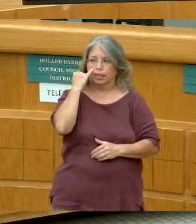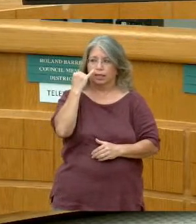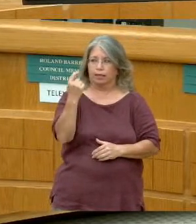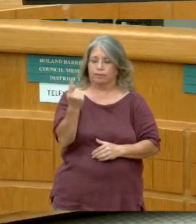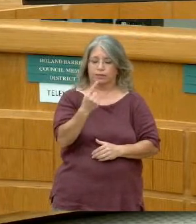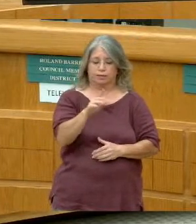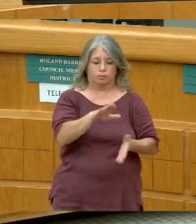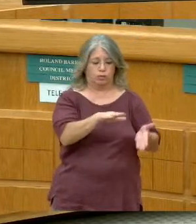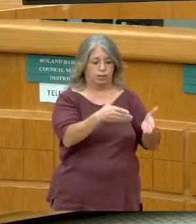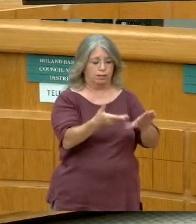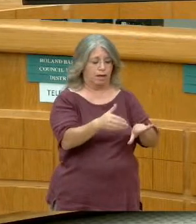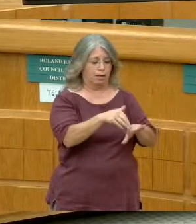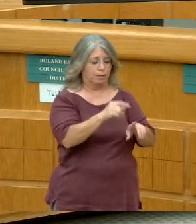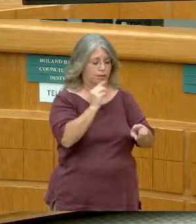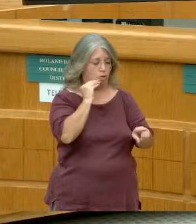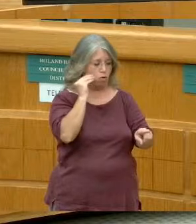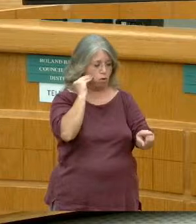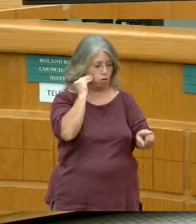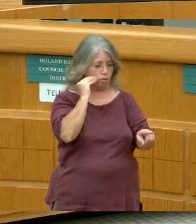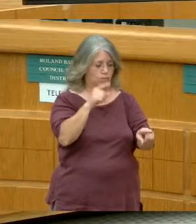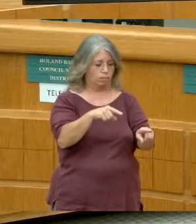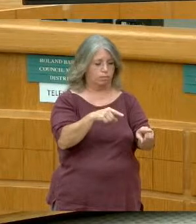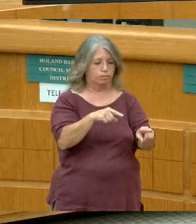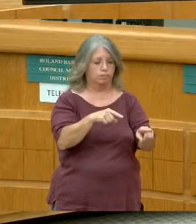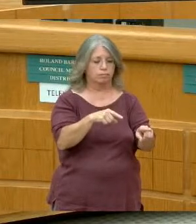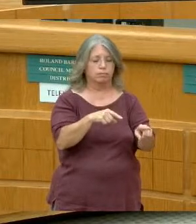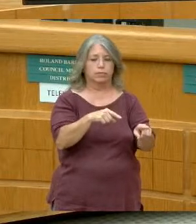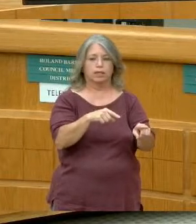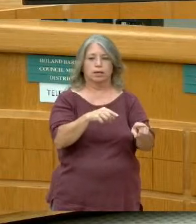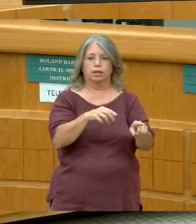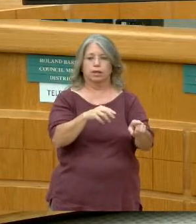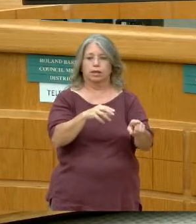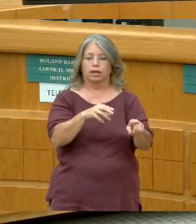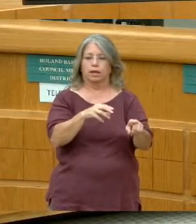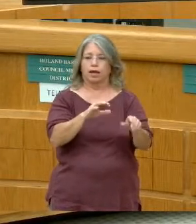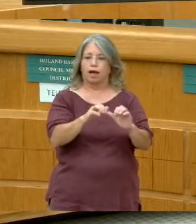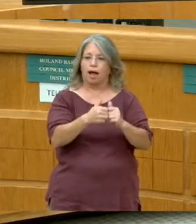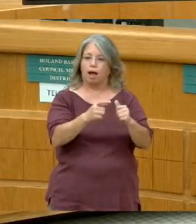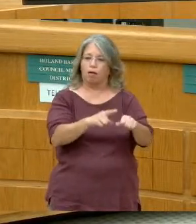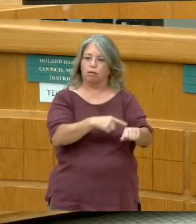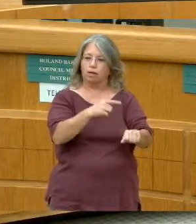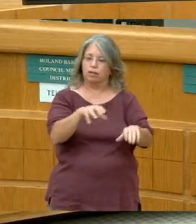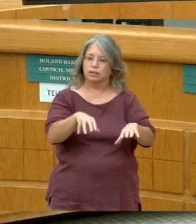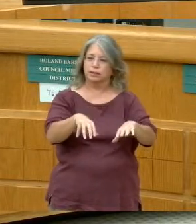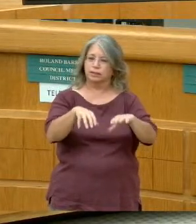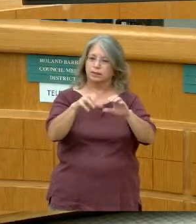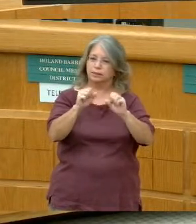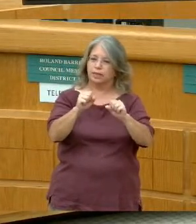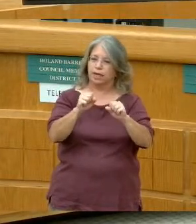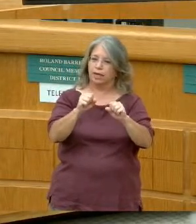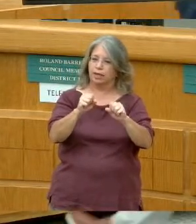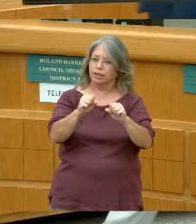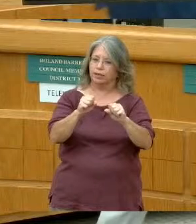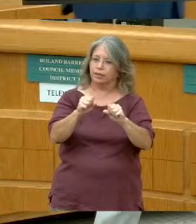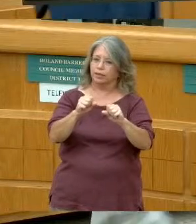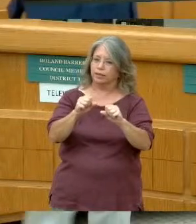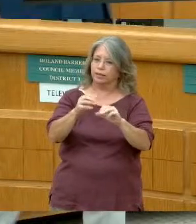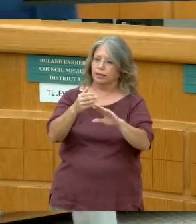several days, is the date of discovery on an estimated date used?